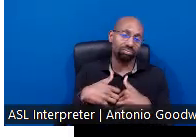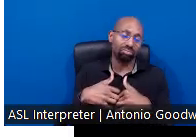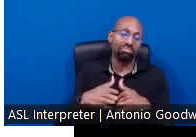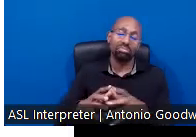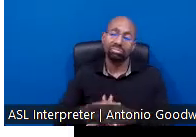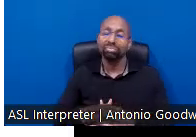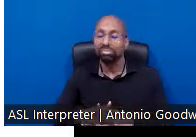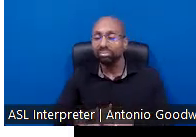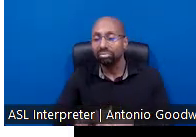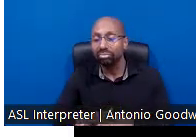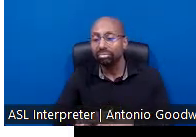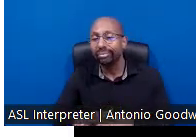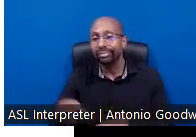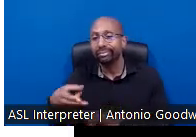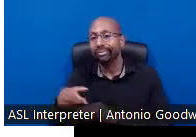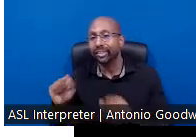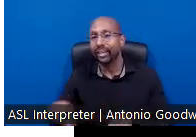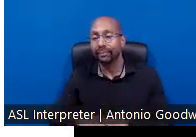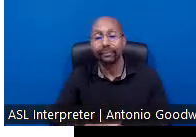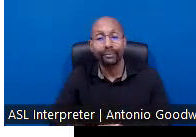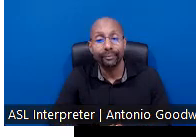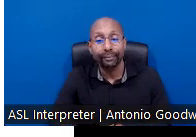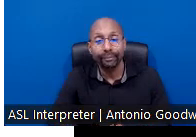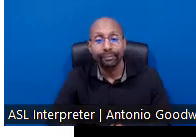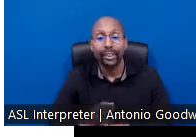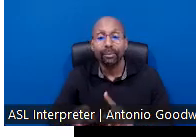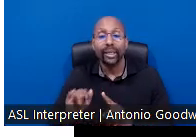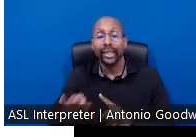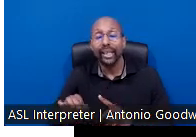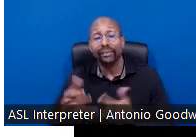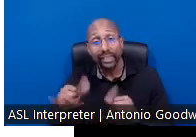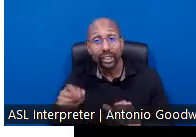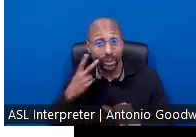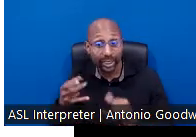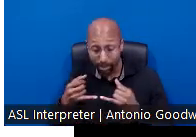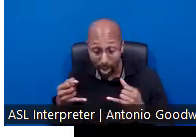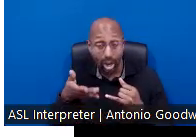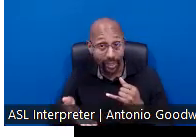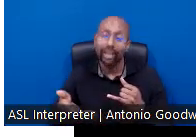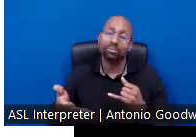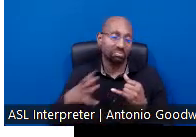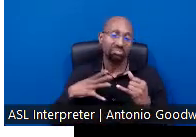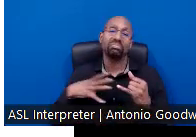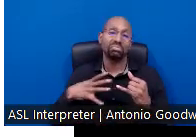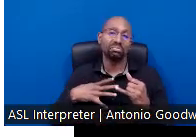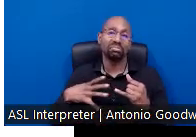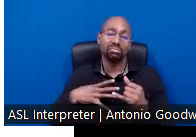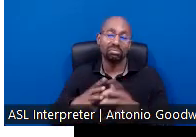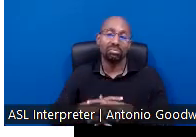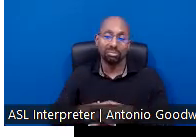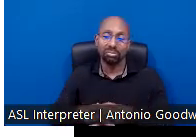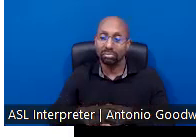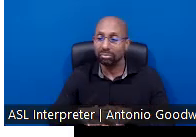your batch is expired. And if you do have an expiration date and you're still seeing those bars, then it is good to